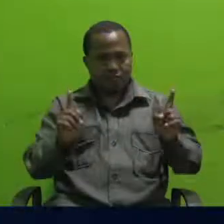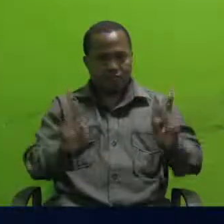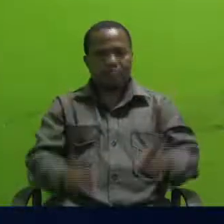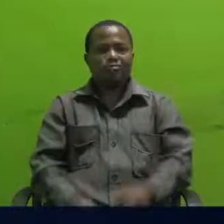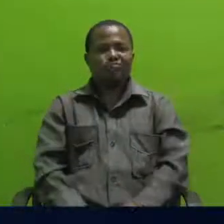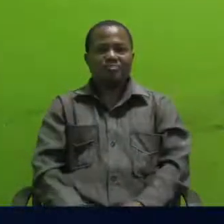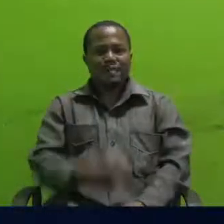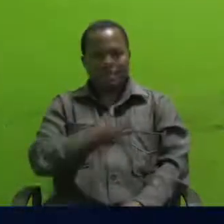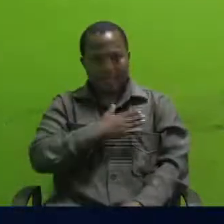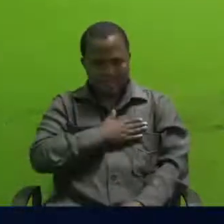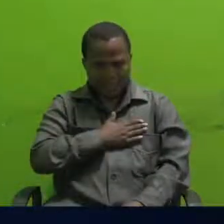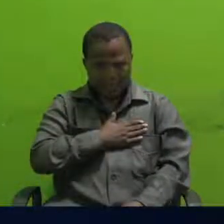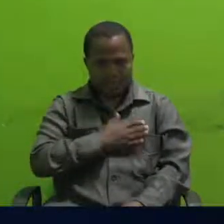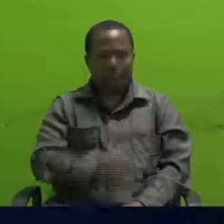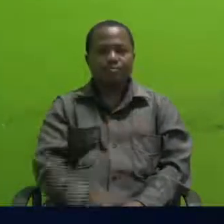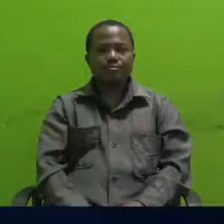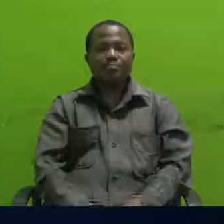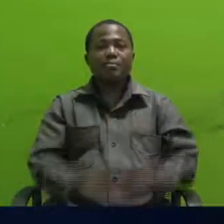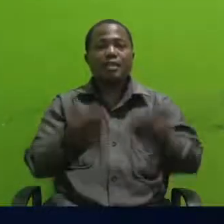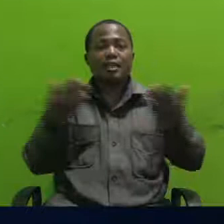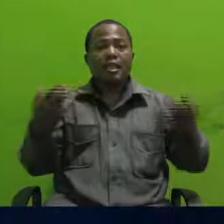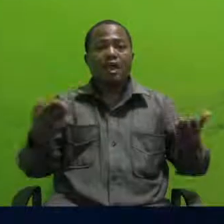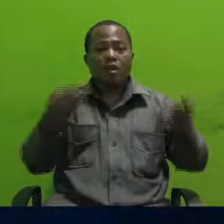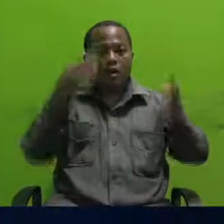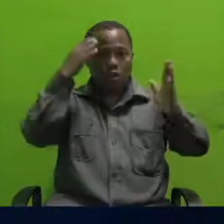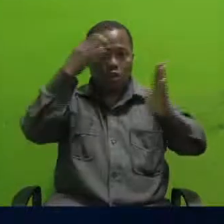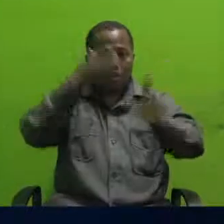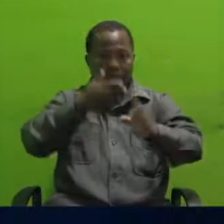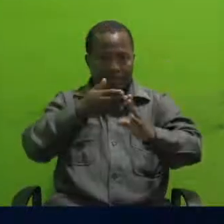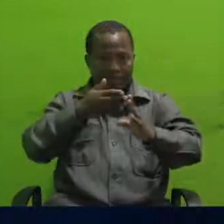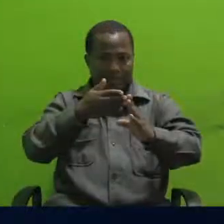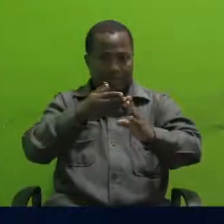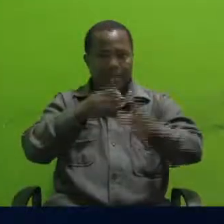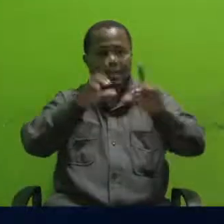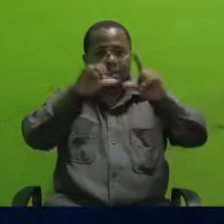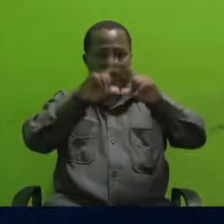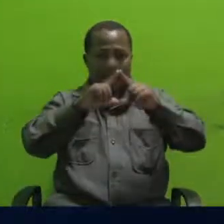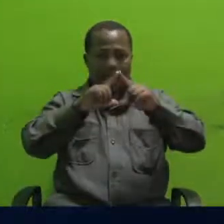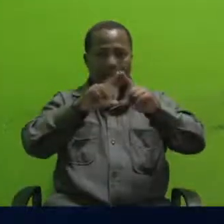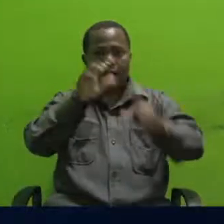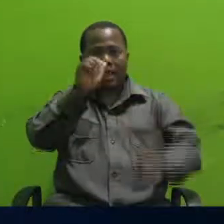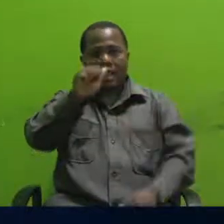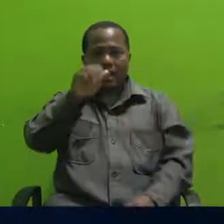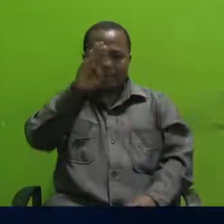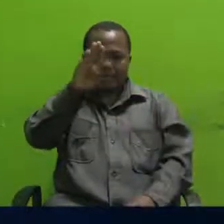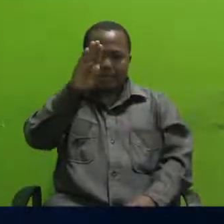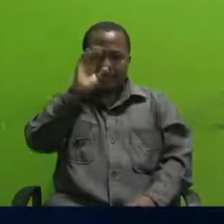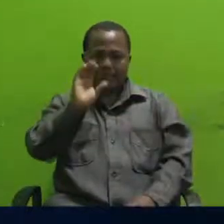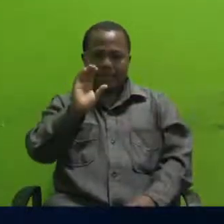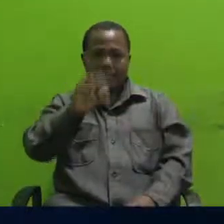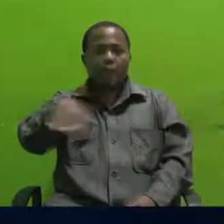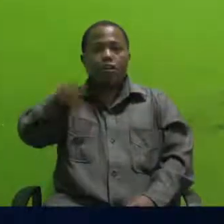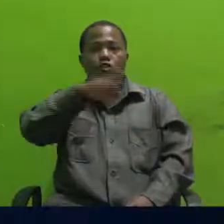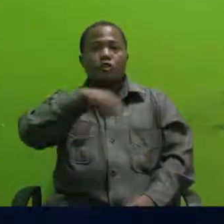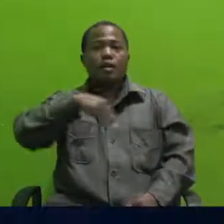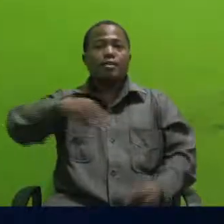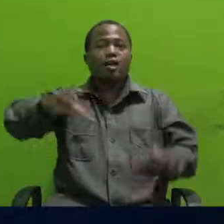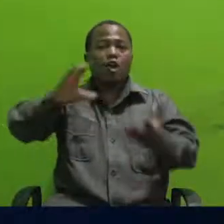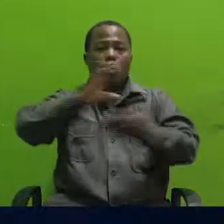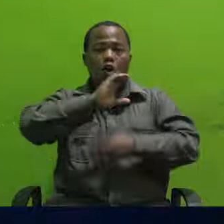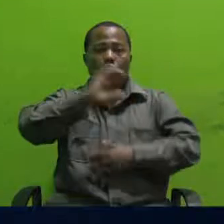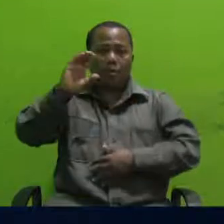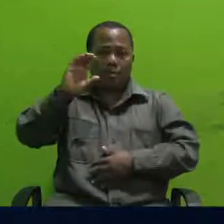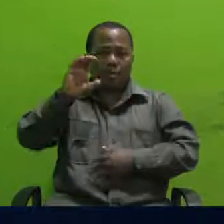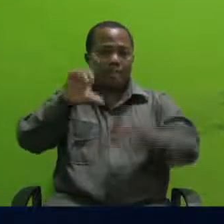very great. Thank you. Now consider a triangle ABC in which angles A and B are